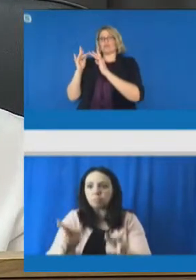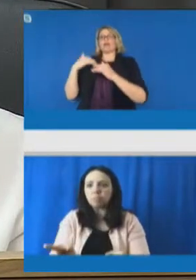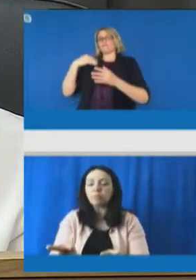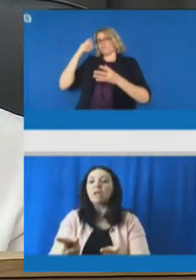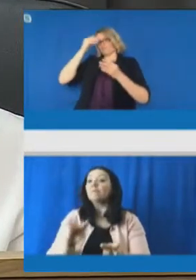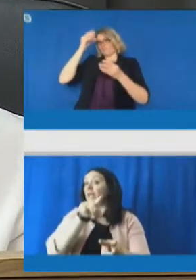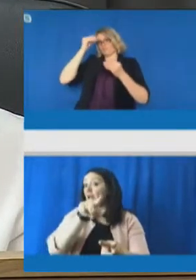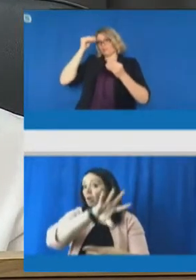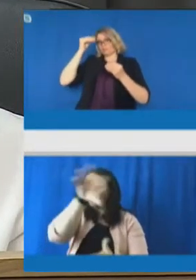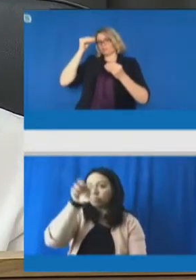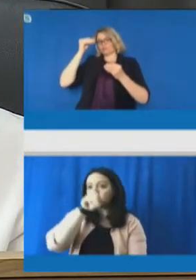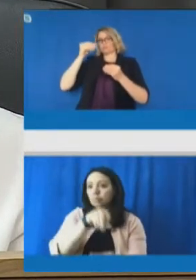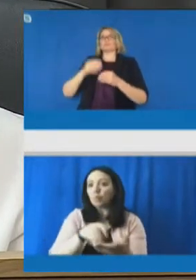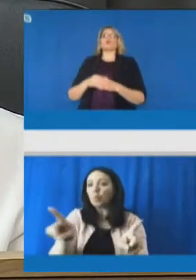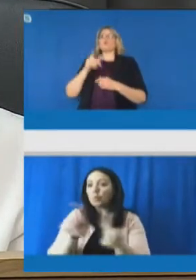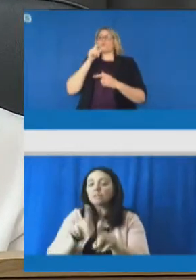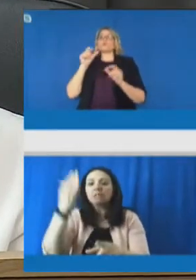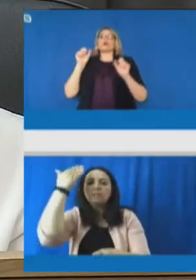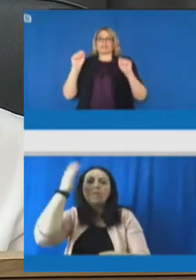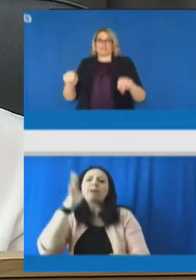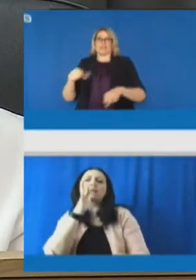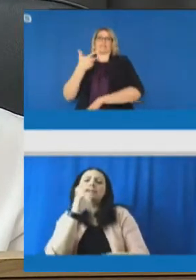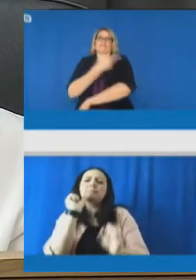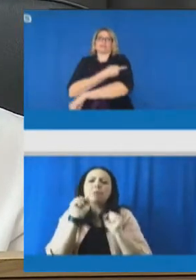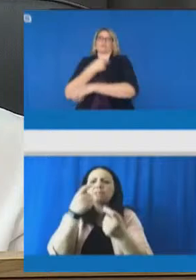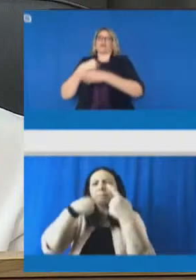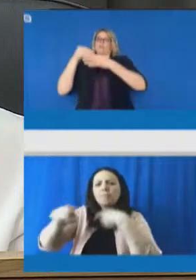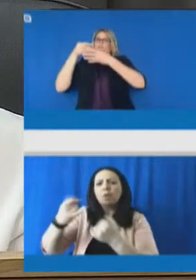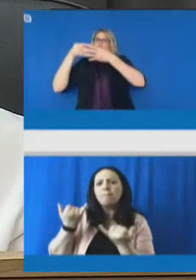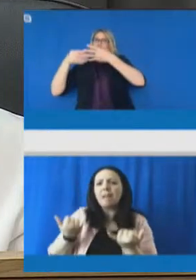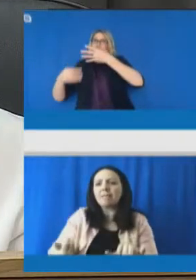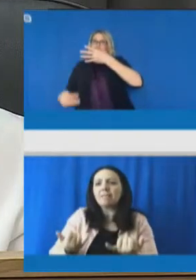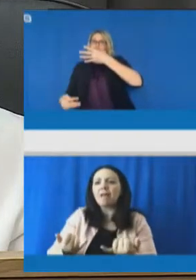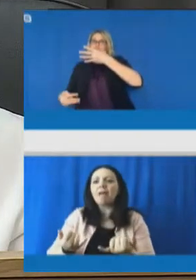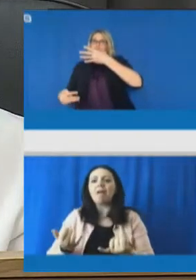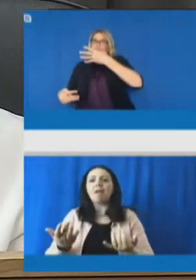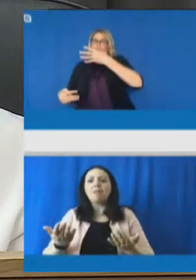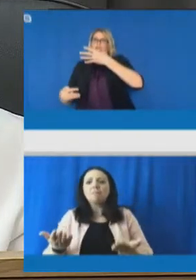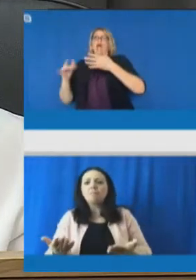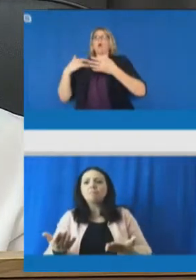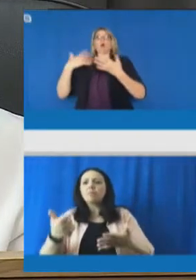and regular border commuters and rotational workers, will be eligible to receive the